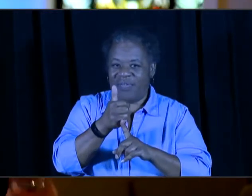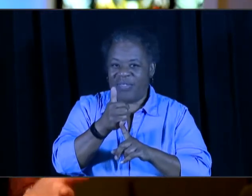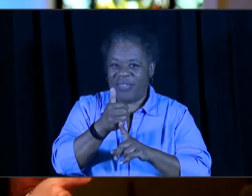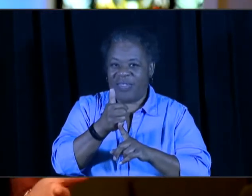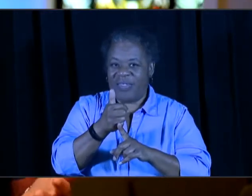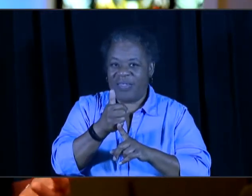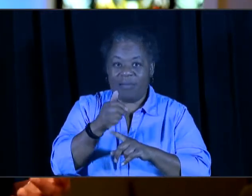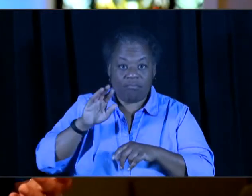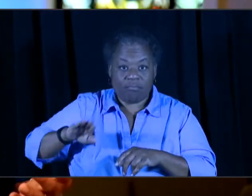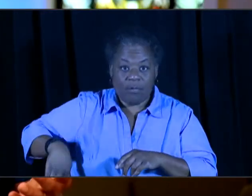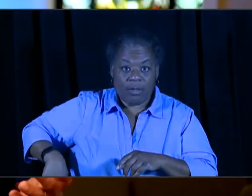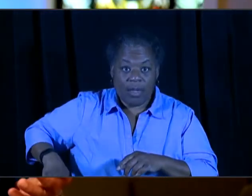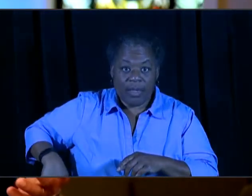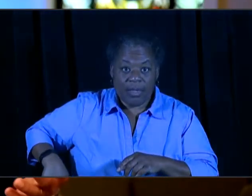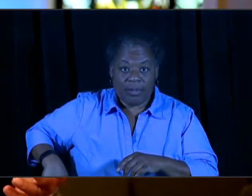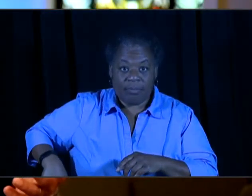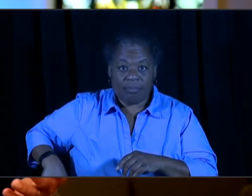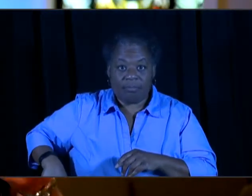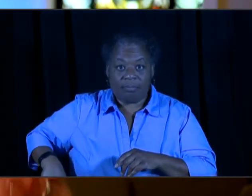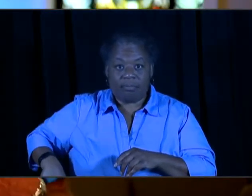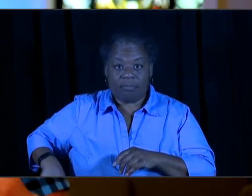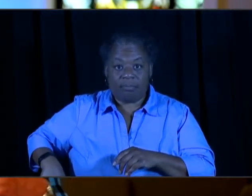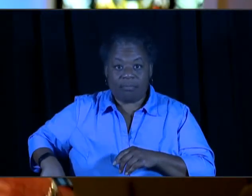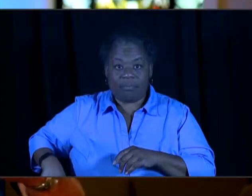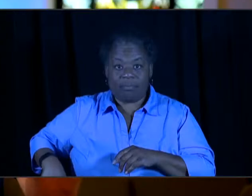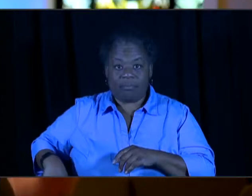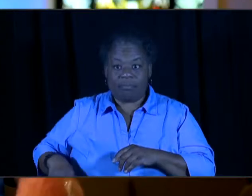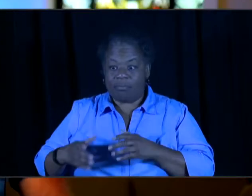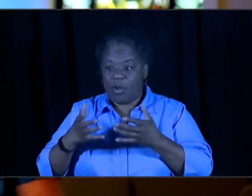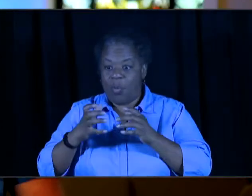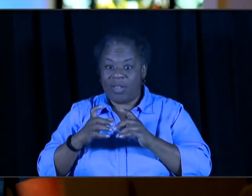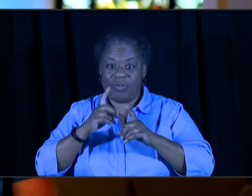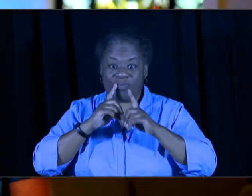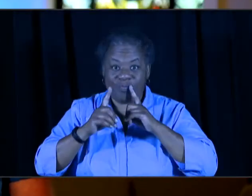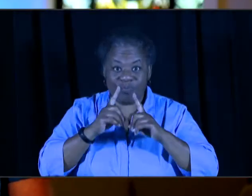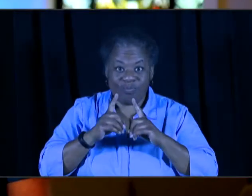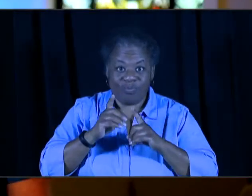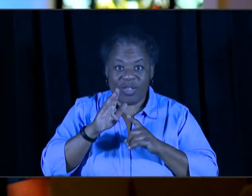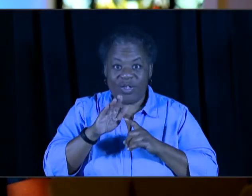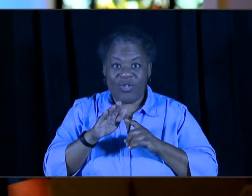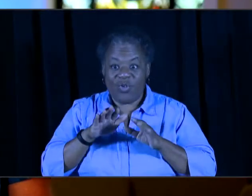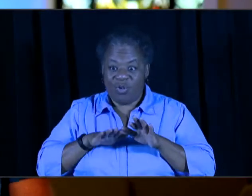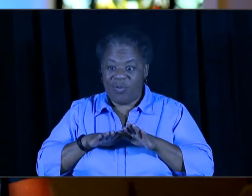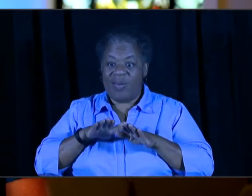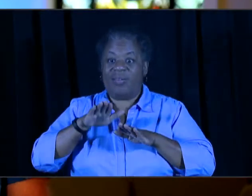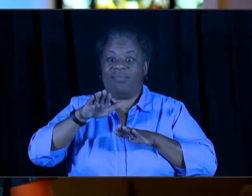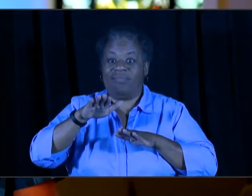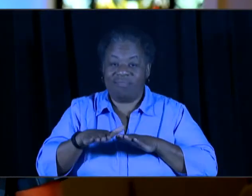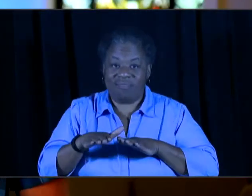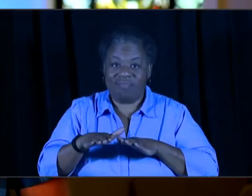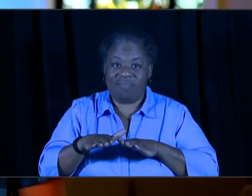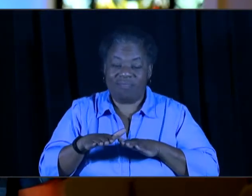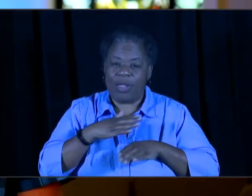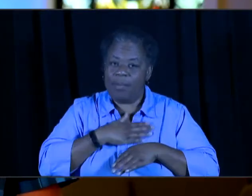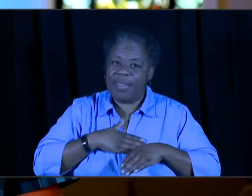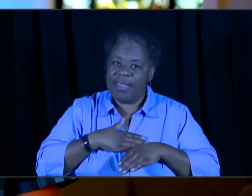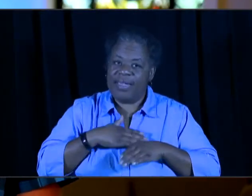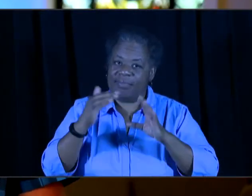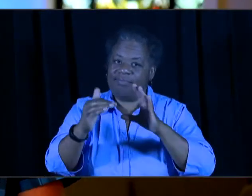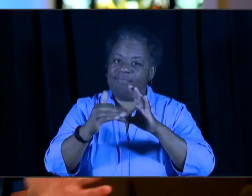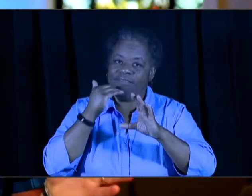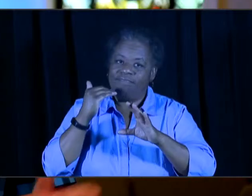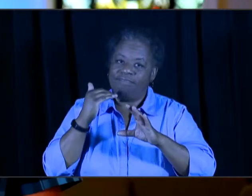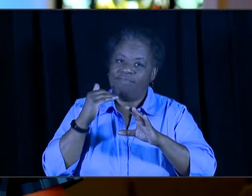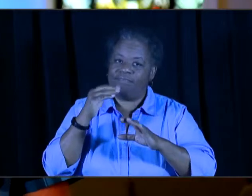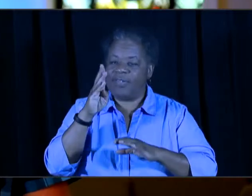If you've never done that, if you'd like to talk about what your next step might be on this journey, please reach out to me. Send me an